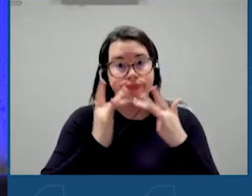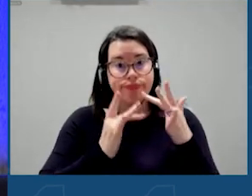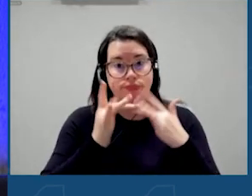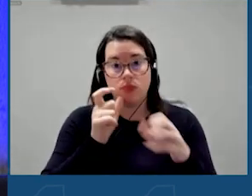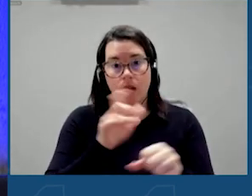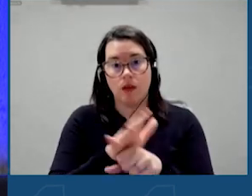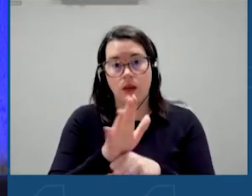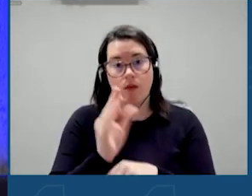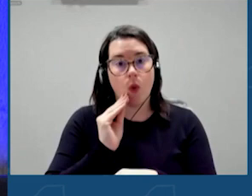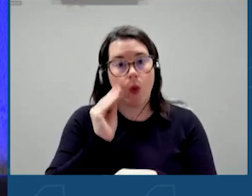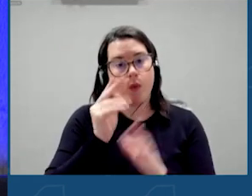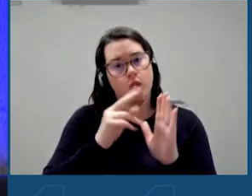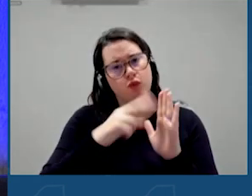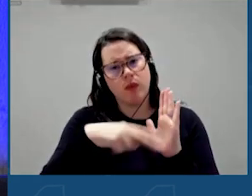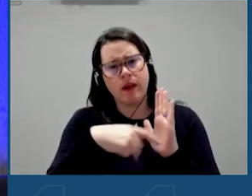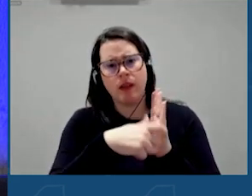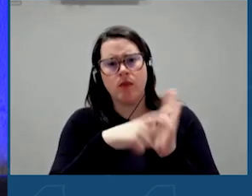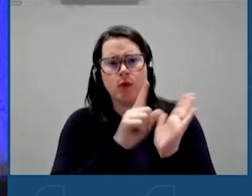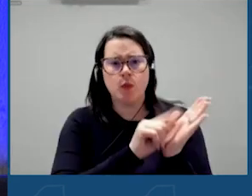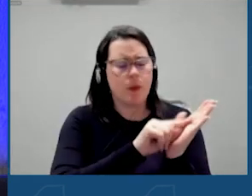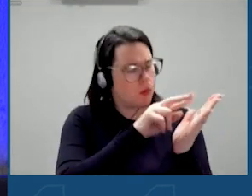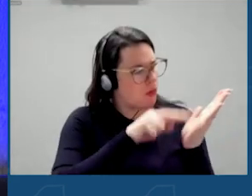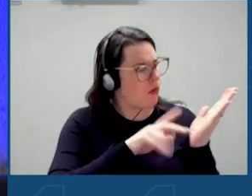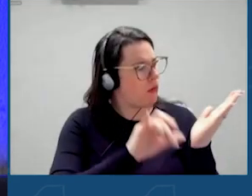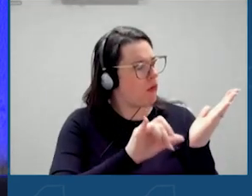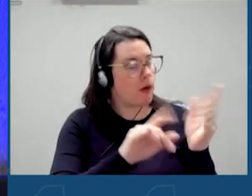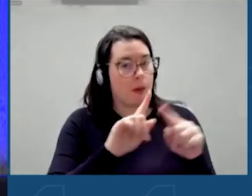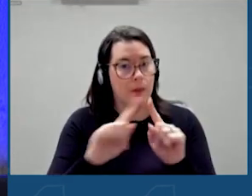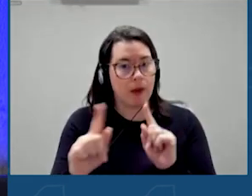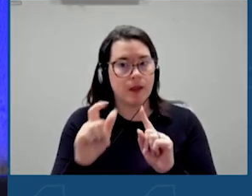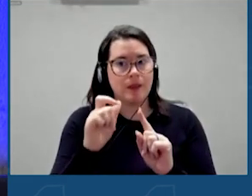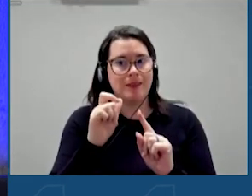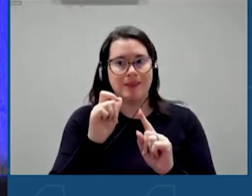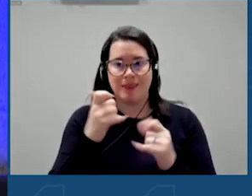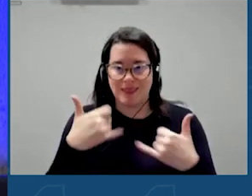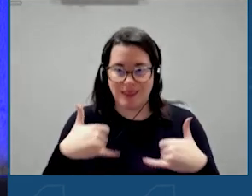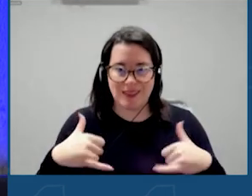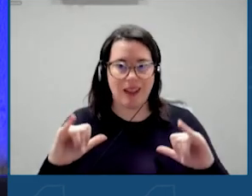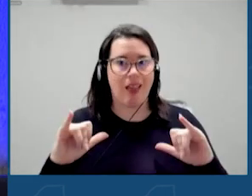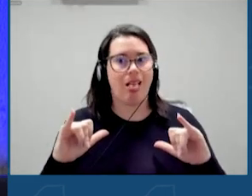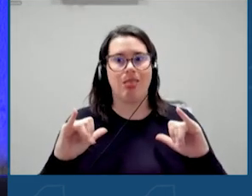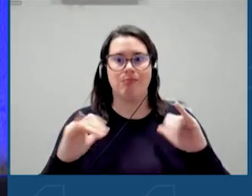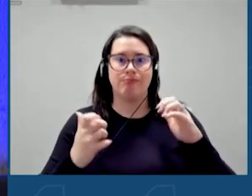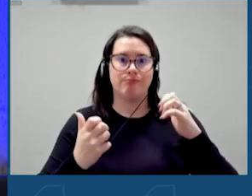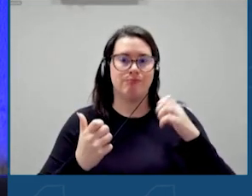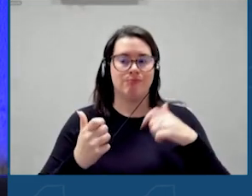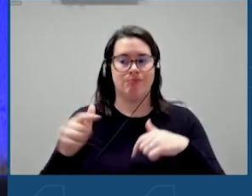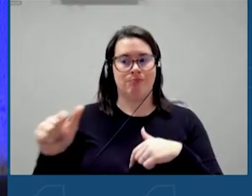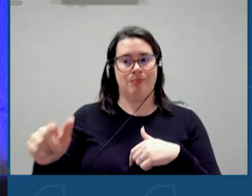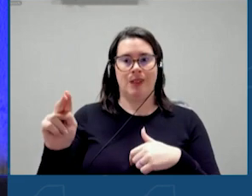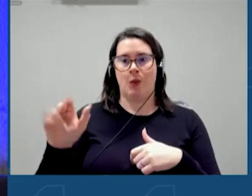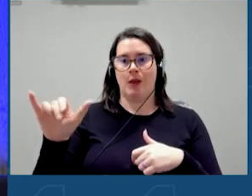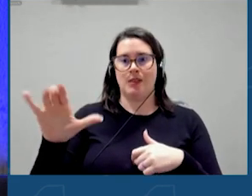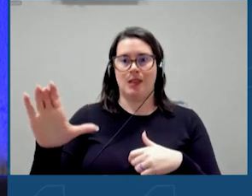the news, but they don't touch the scale of the New York metropolitan region.